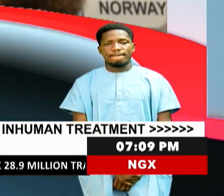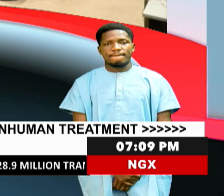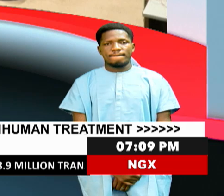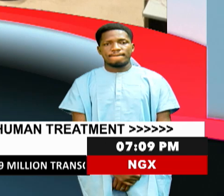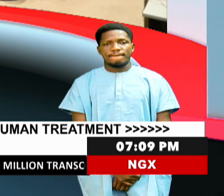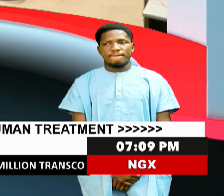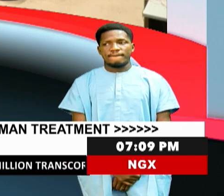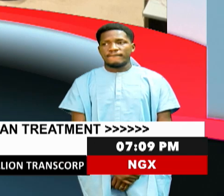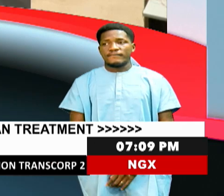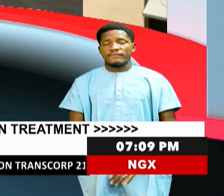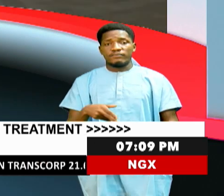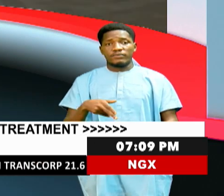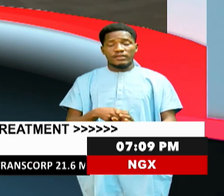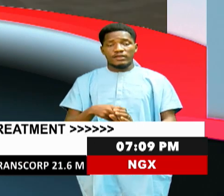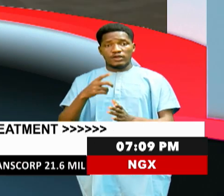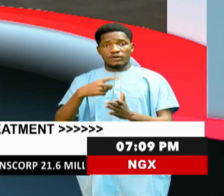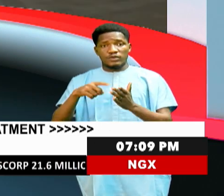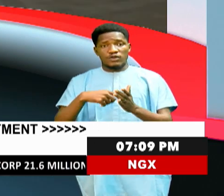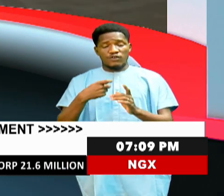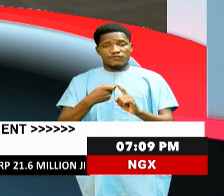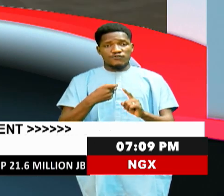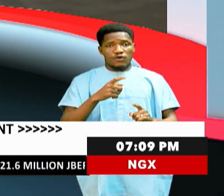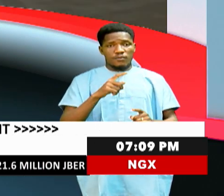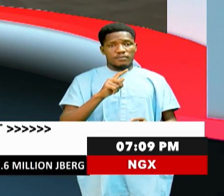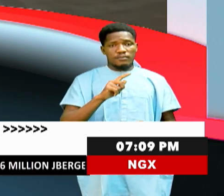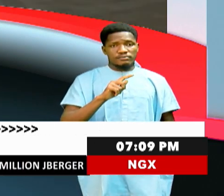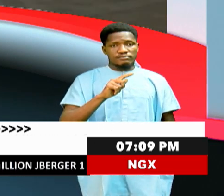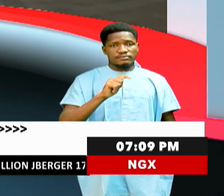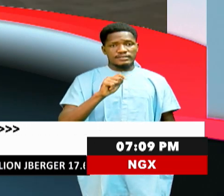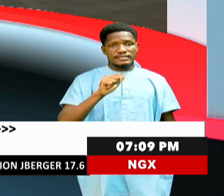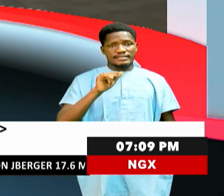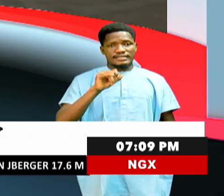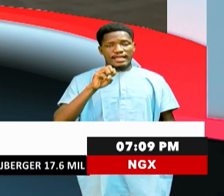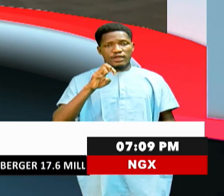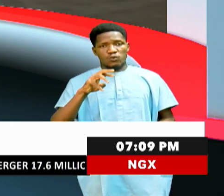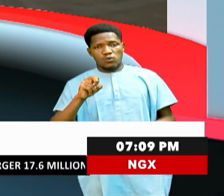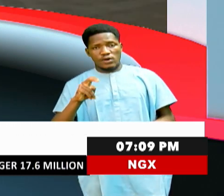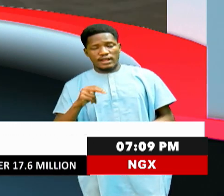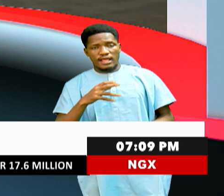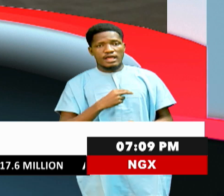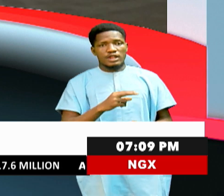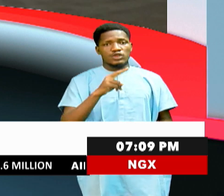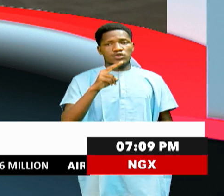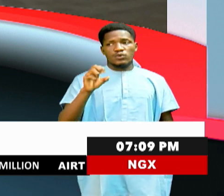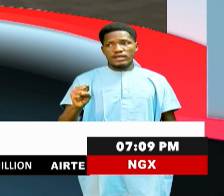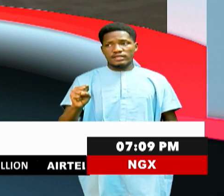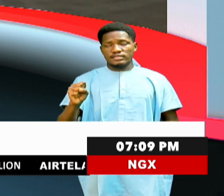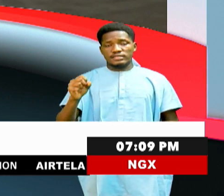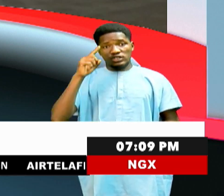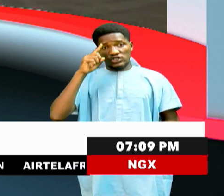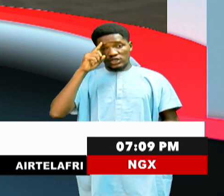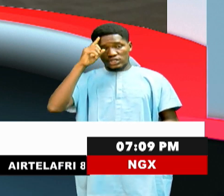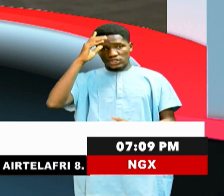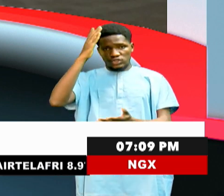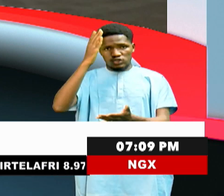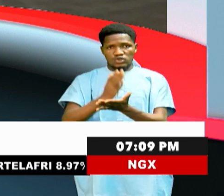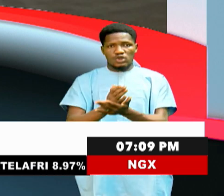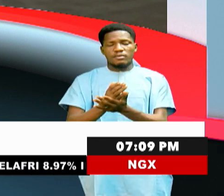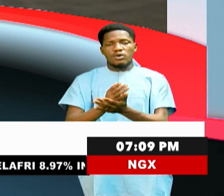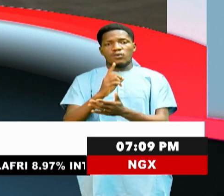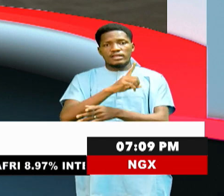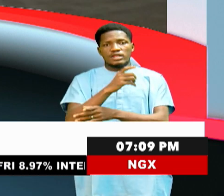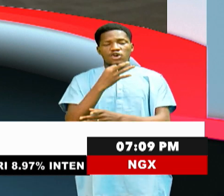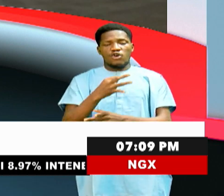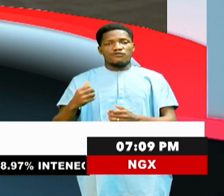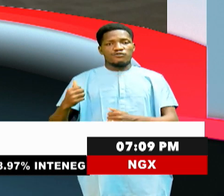Amid condemnations from Taiwan and the United States, China on Monday ended a day of military drills around Taiwan in